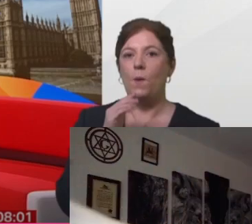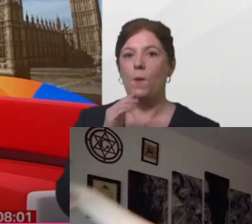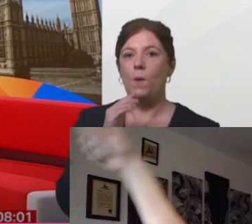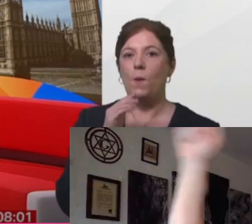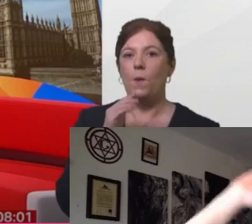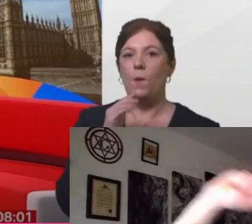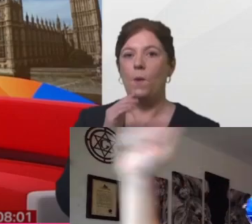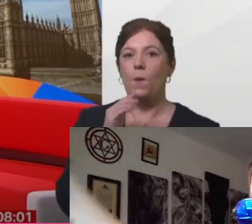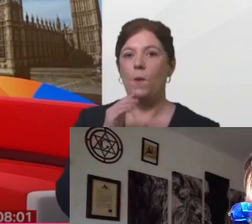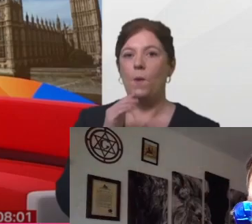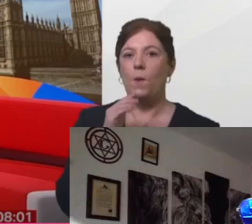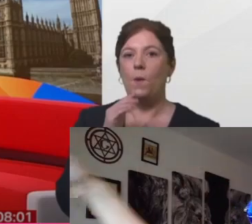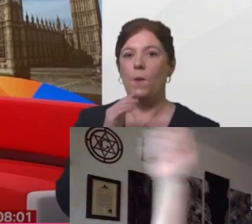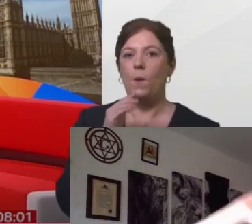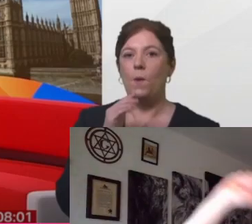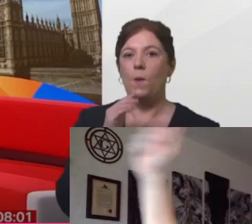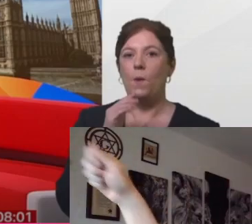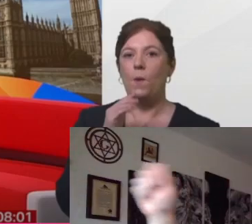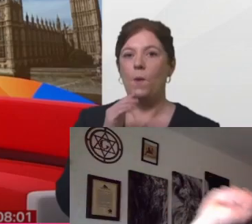elected by the